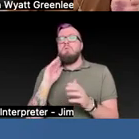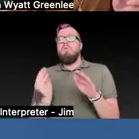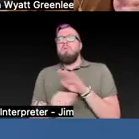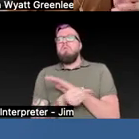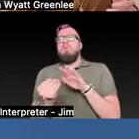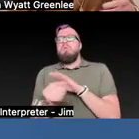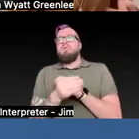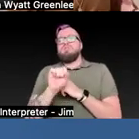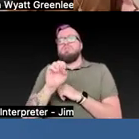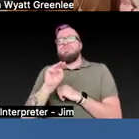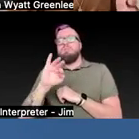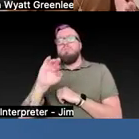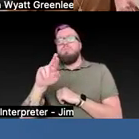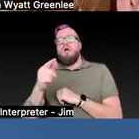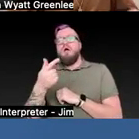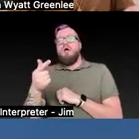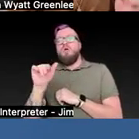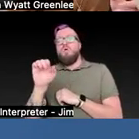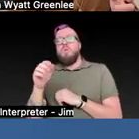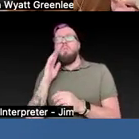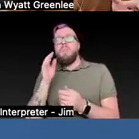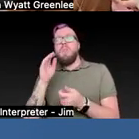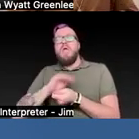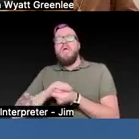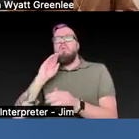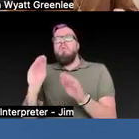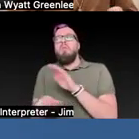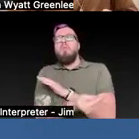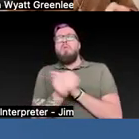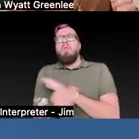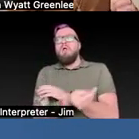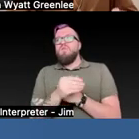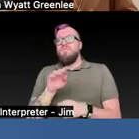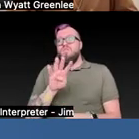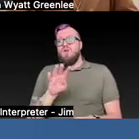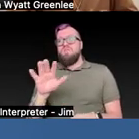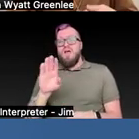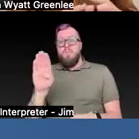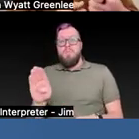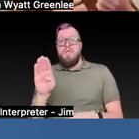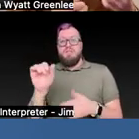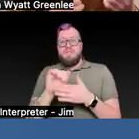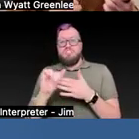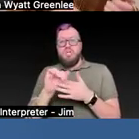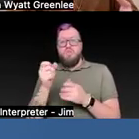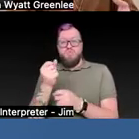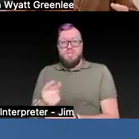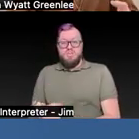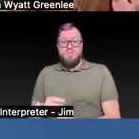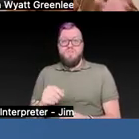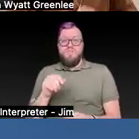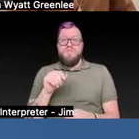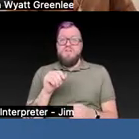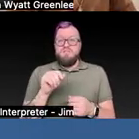by value. It's about a $4 to $5 billion a year industry. There are eels smuggled from Europe, eels smuggled from the United